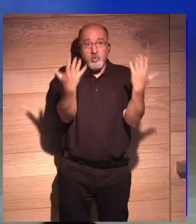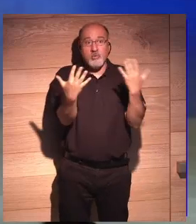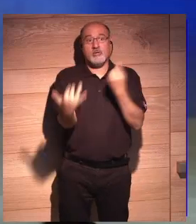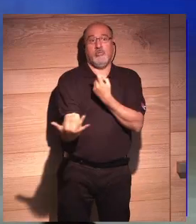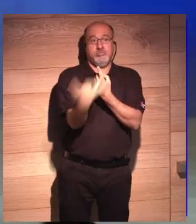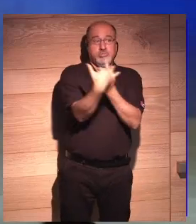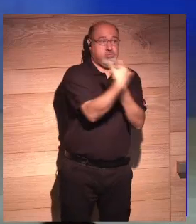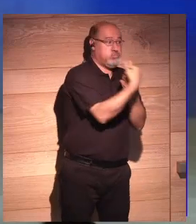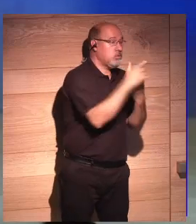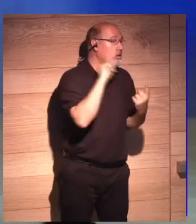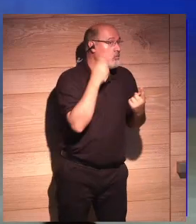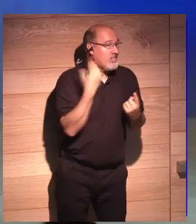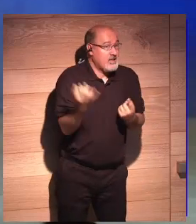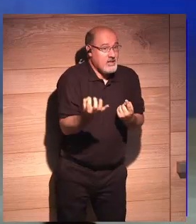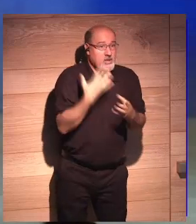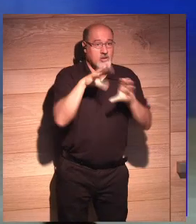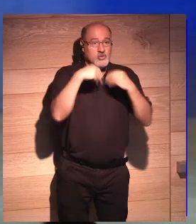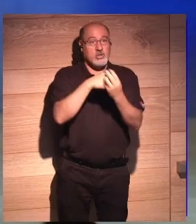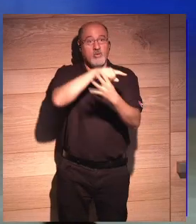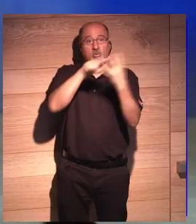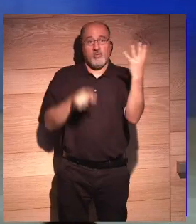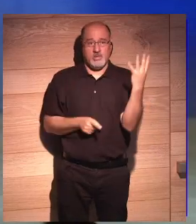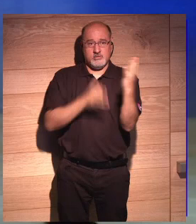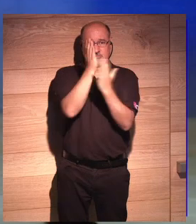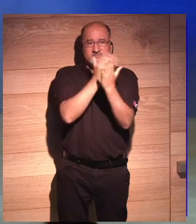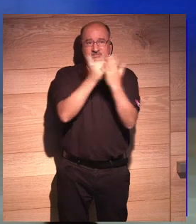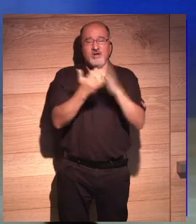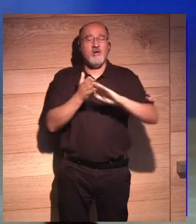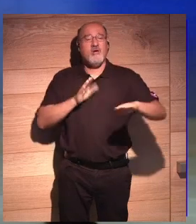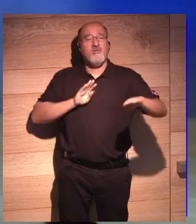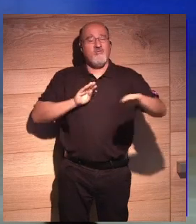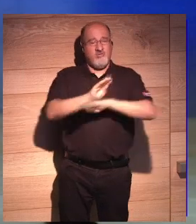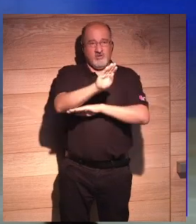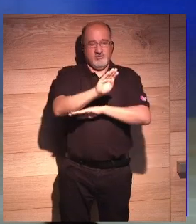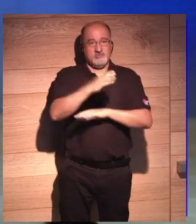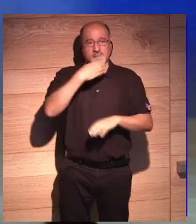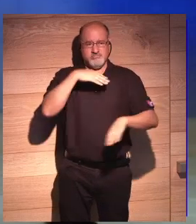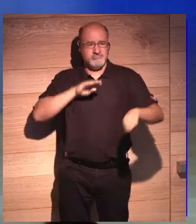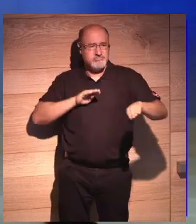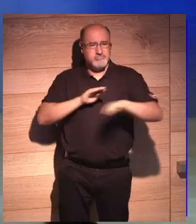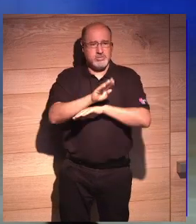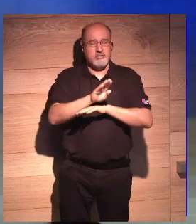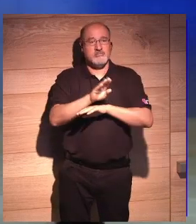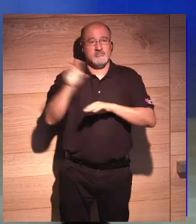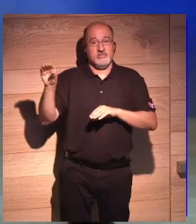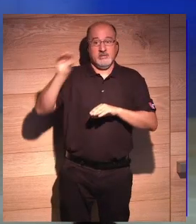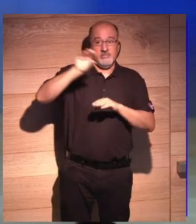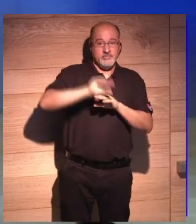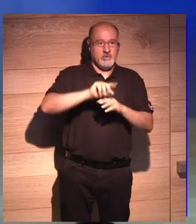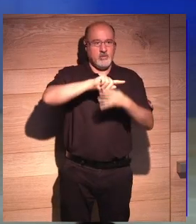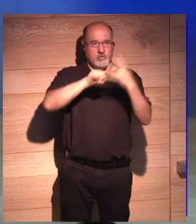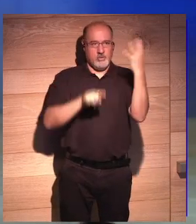big funding pots which have gone through that, and they're looking at esports or sports-driven data. They're looking